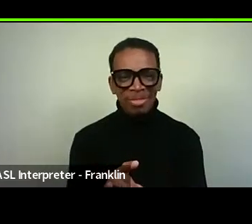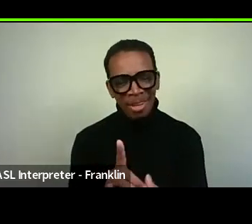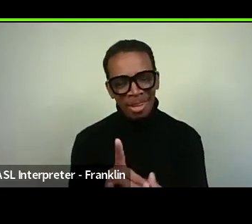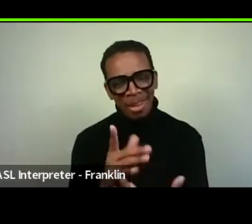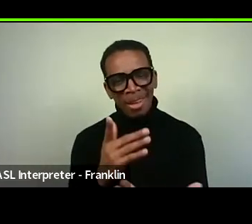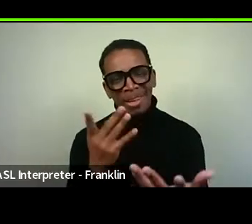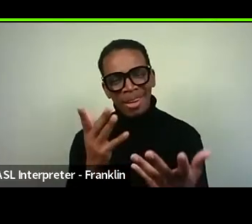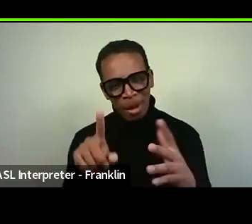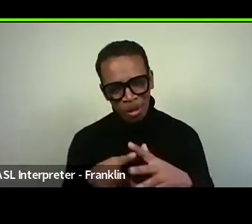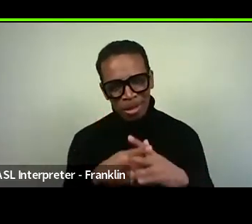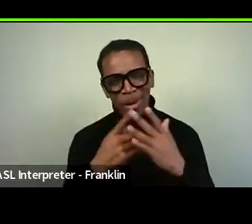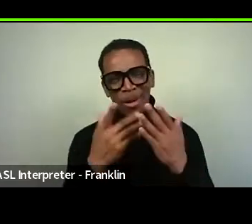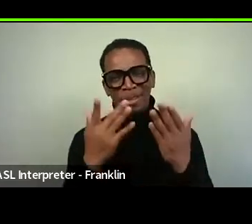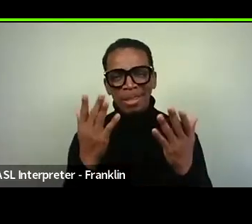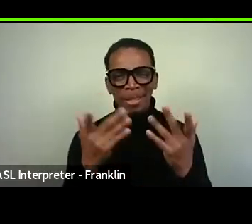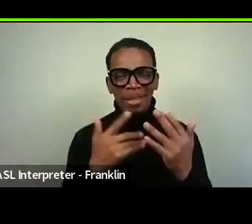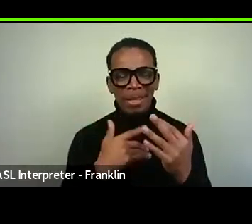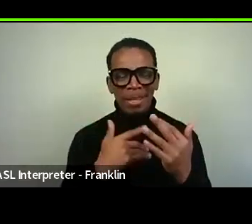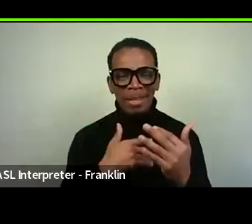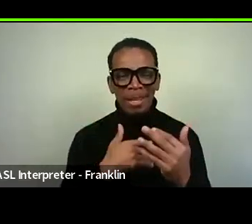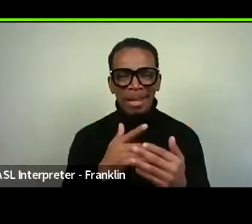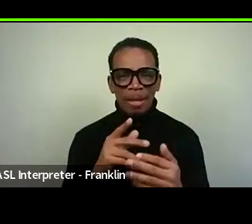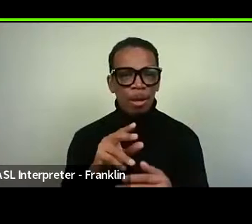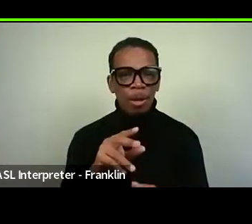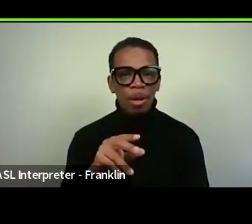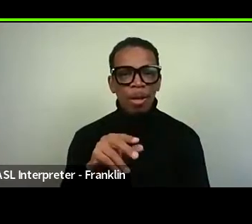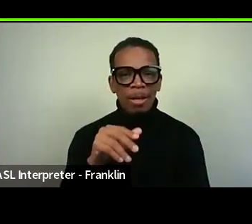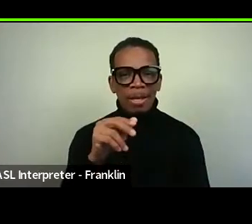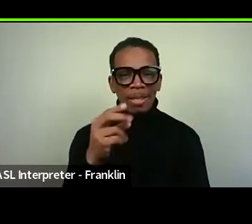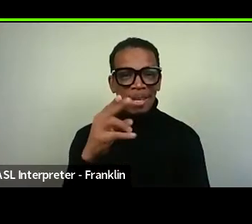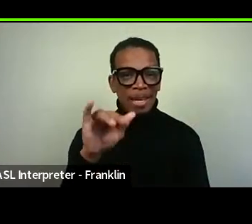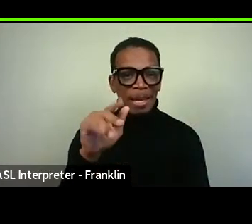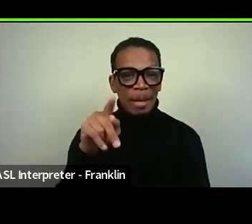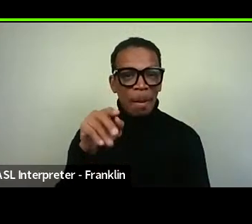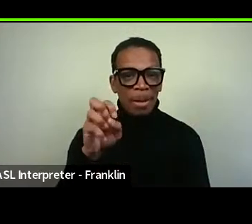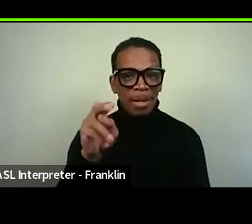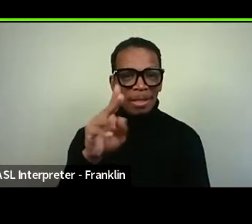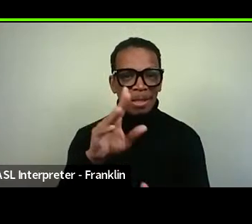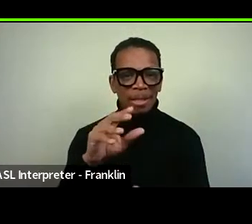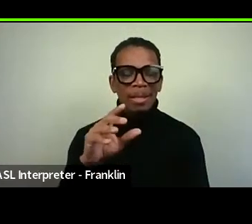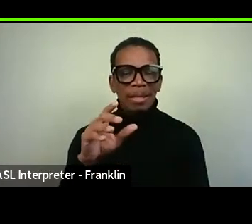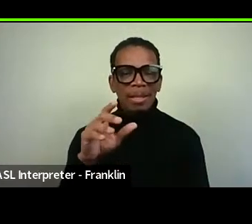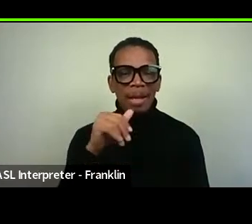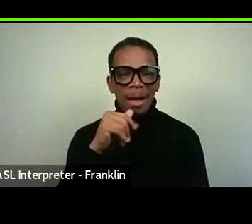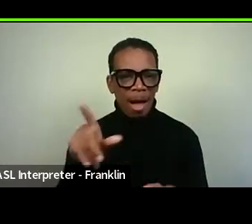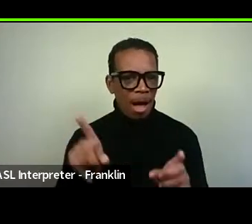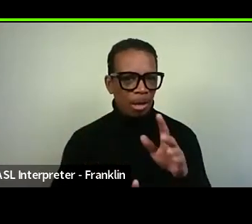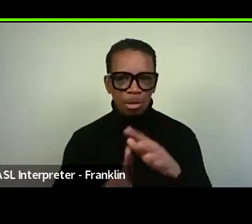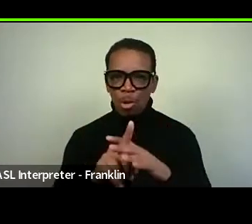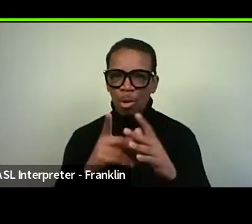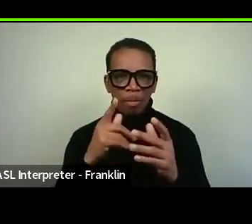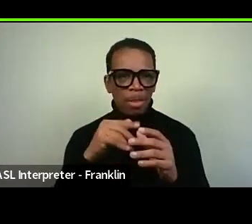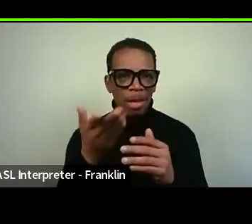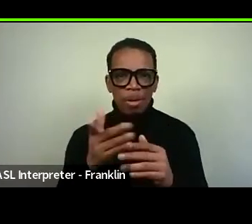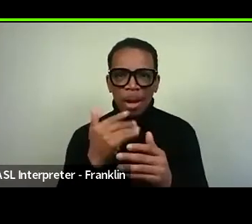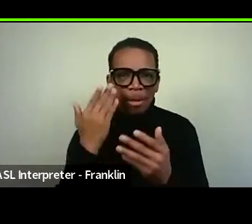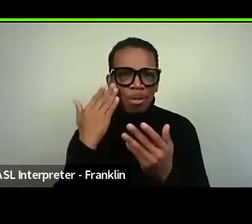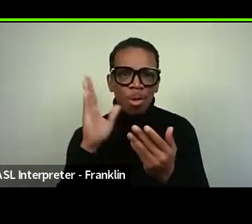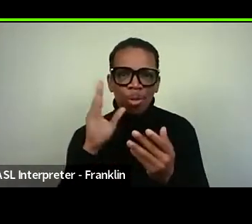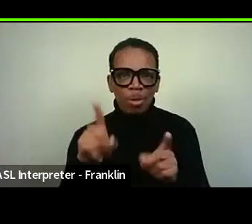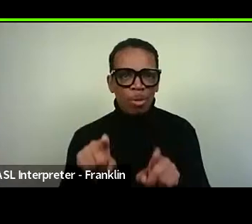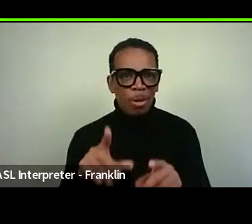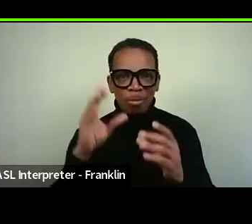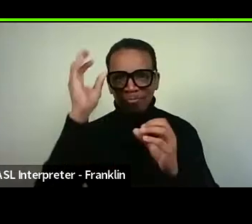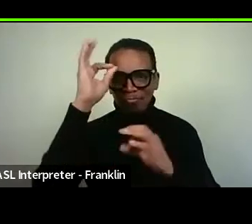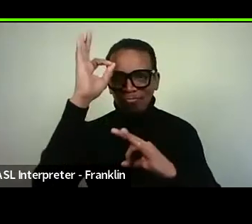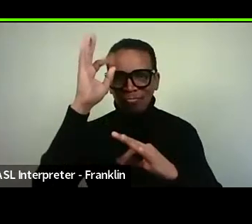I would start off like when I started at North Hennepin. I came in as a PSU student. I didn't know what's going on. And I got